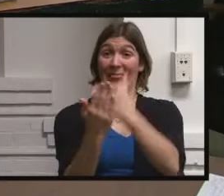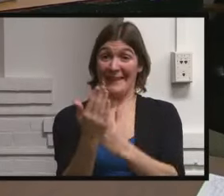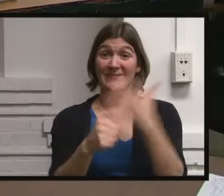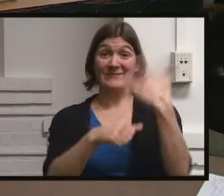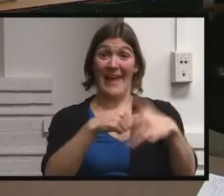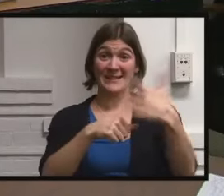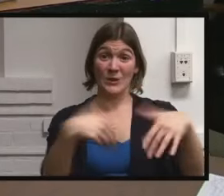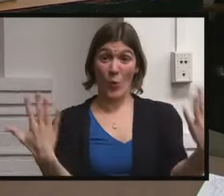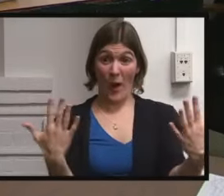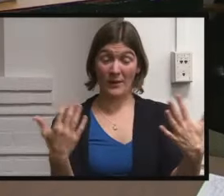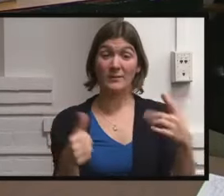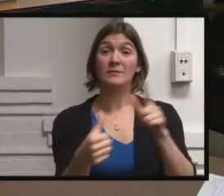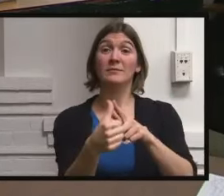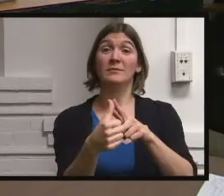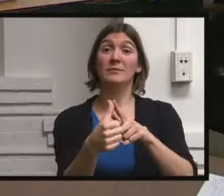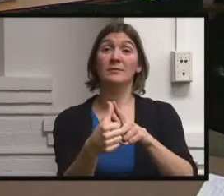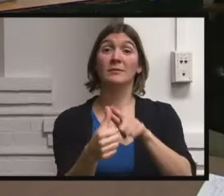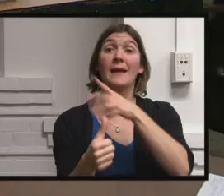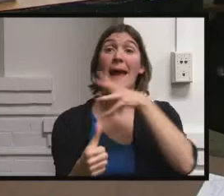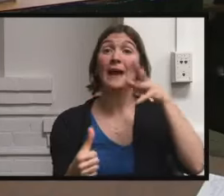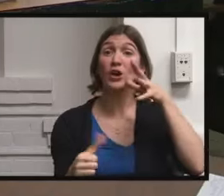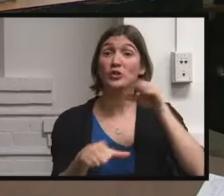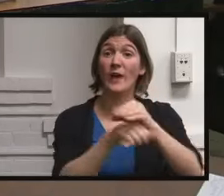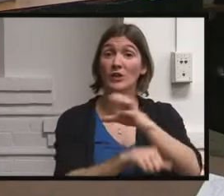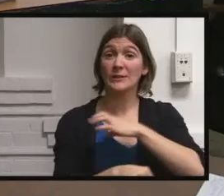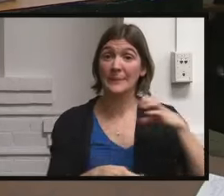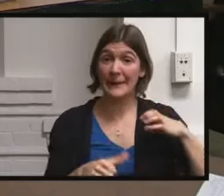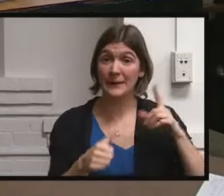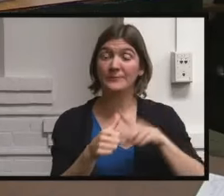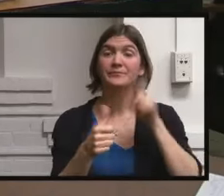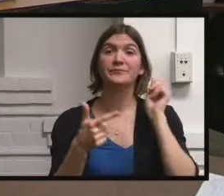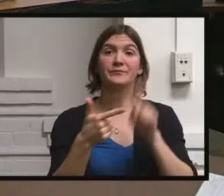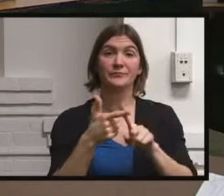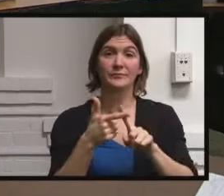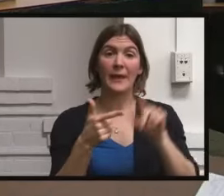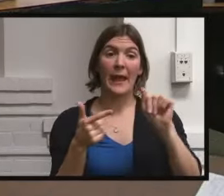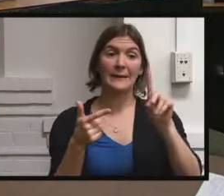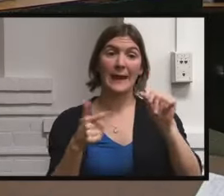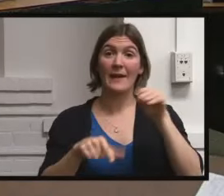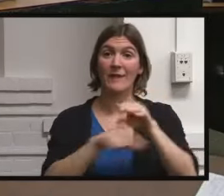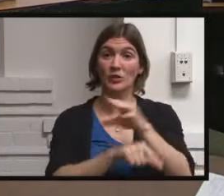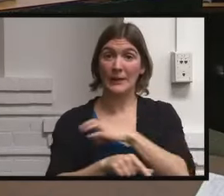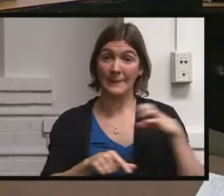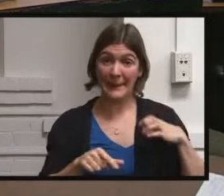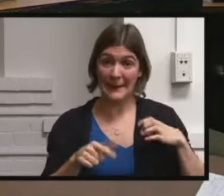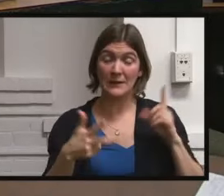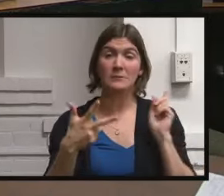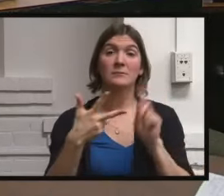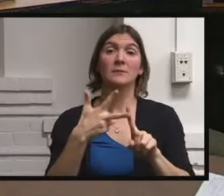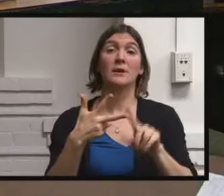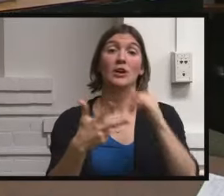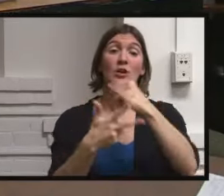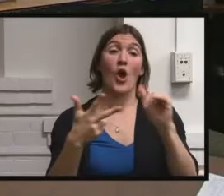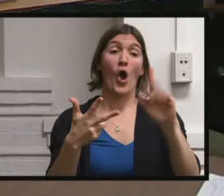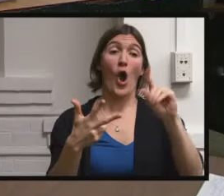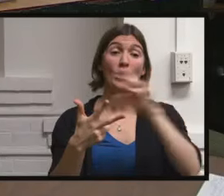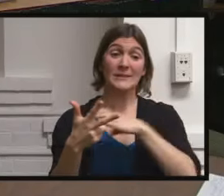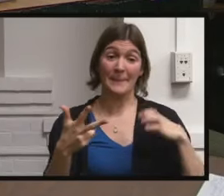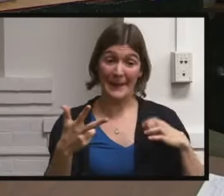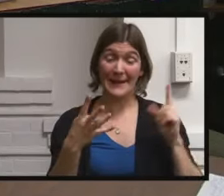there are openings on the Agriculture Advisory Board, ADA Advisory Committee, Arts